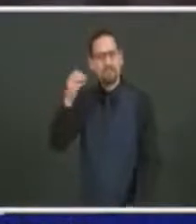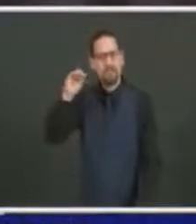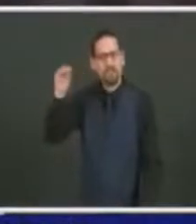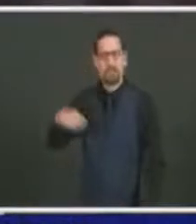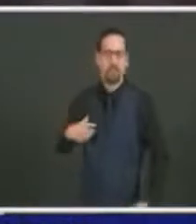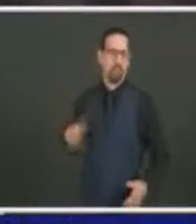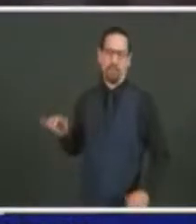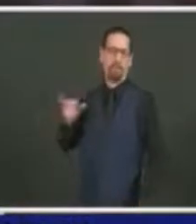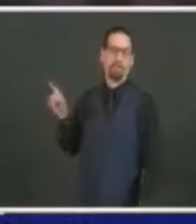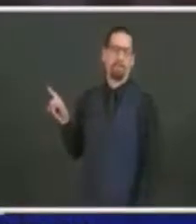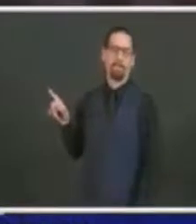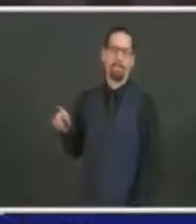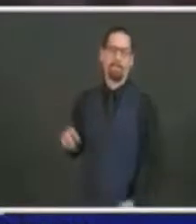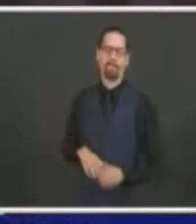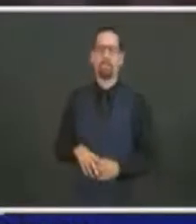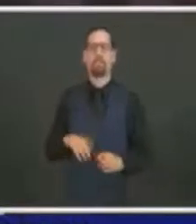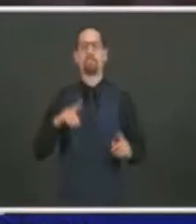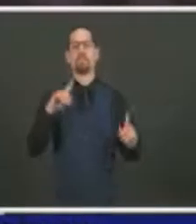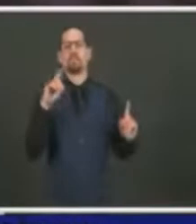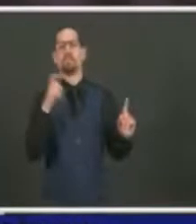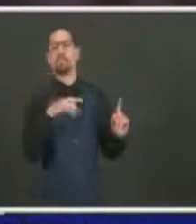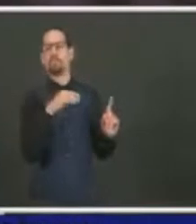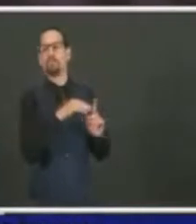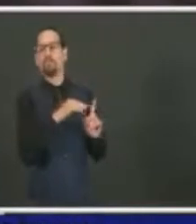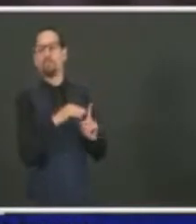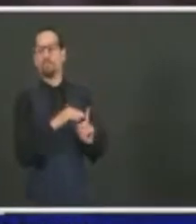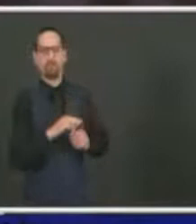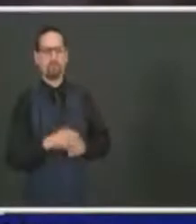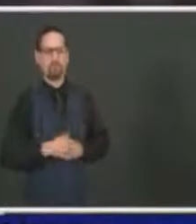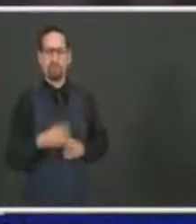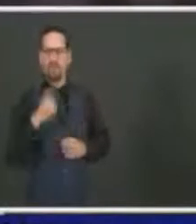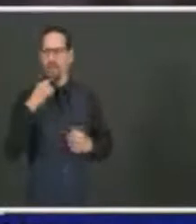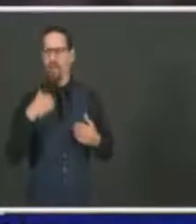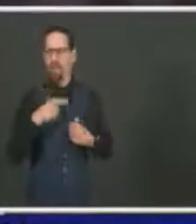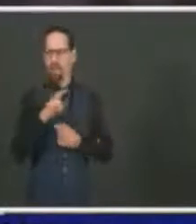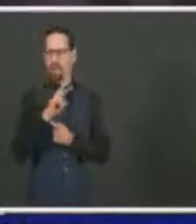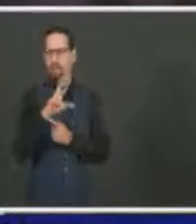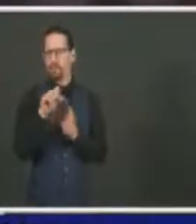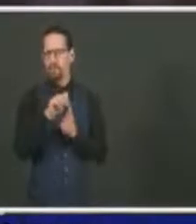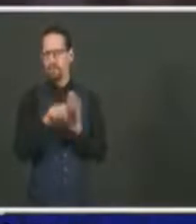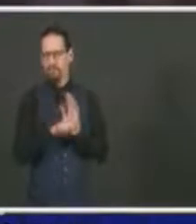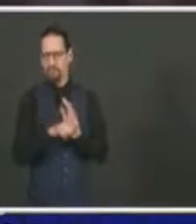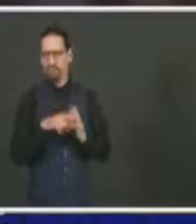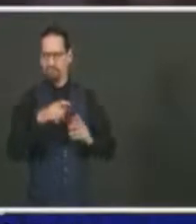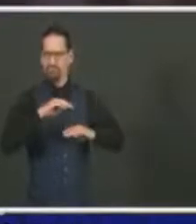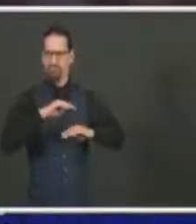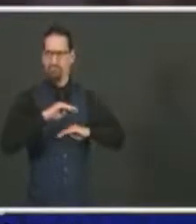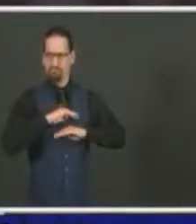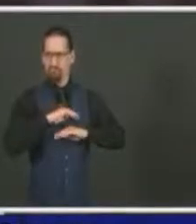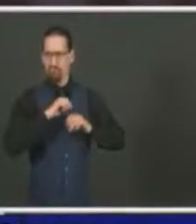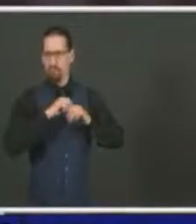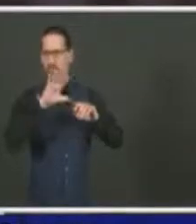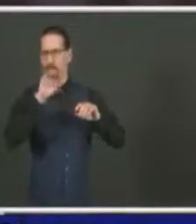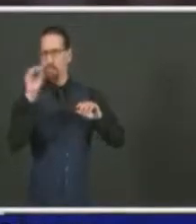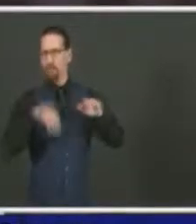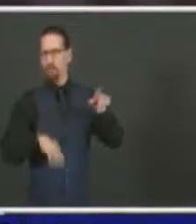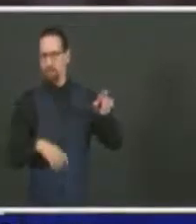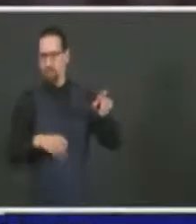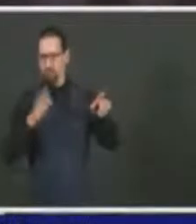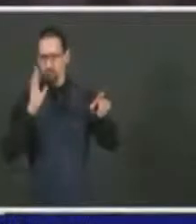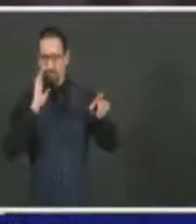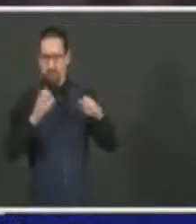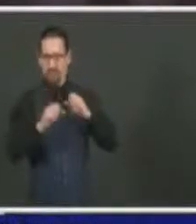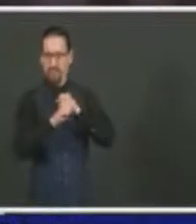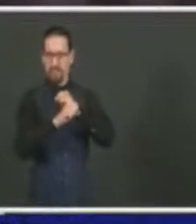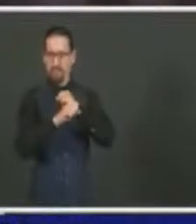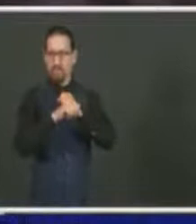states now who meet that criteria, the 5%. Are you going to be posting the rates of other states so that folks